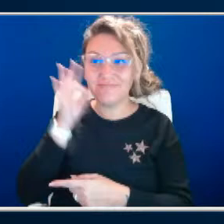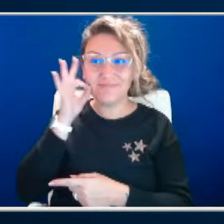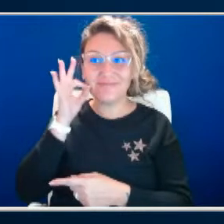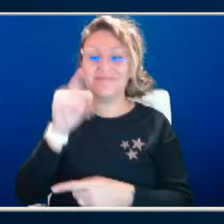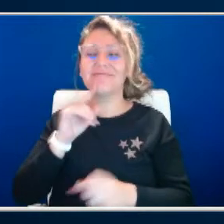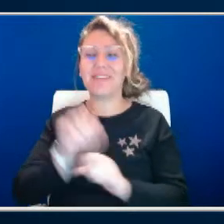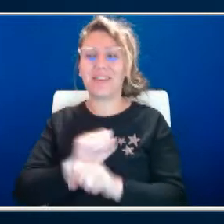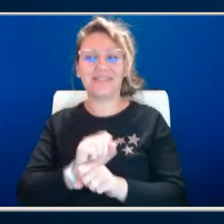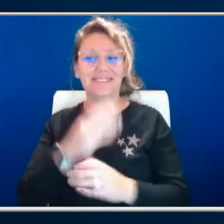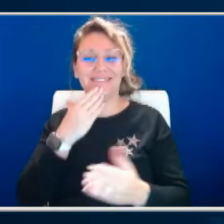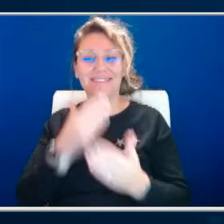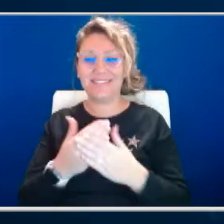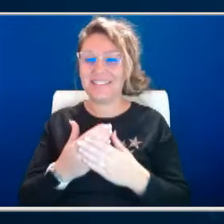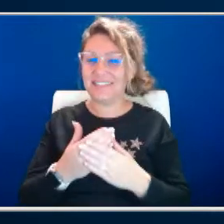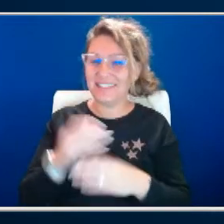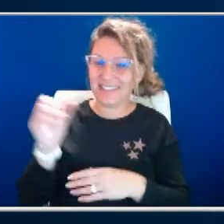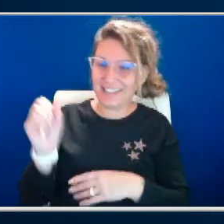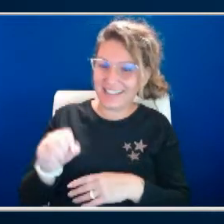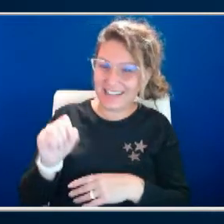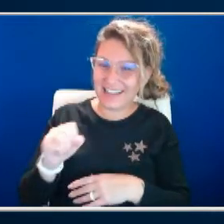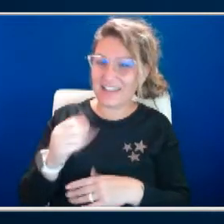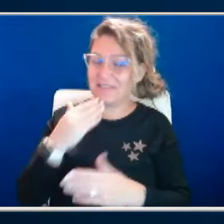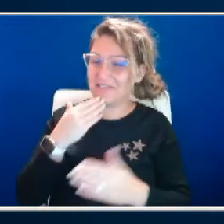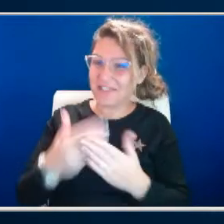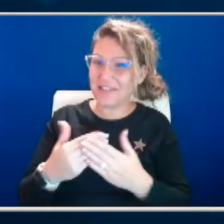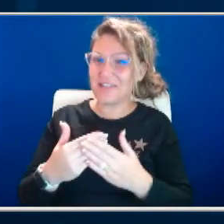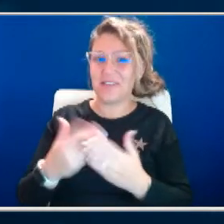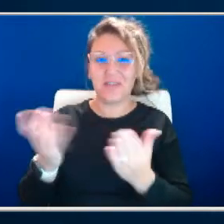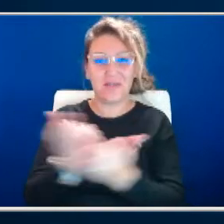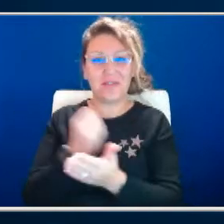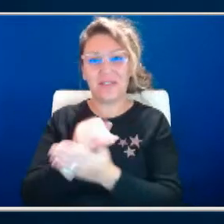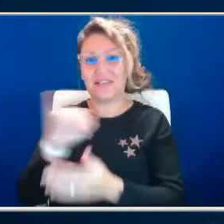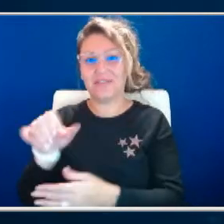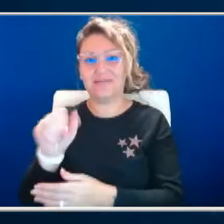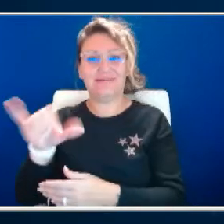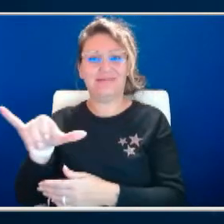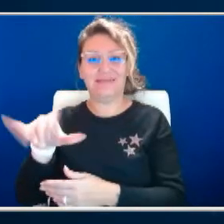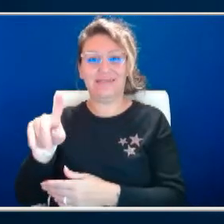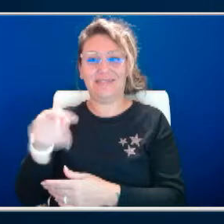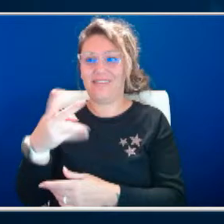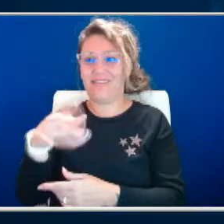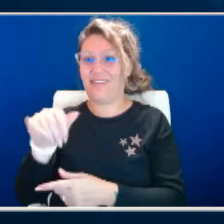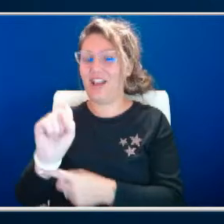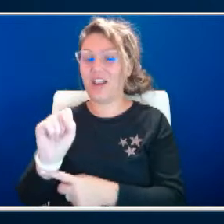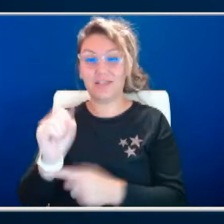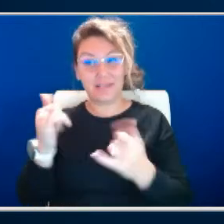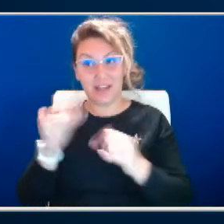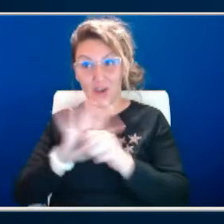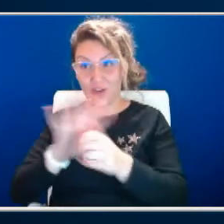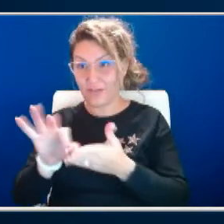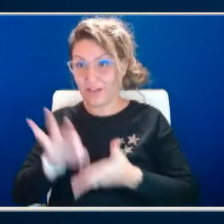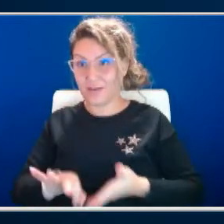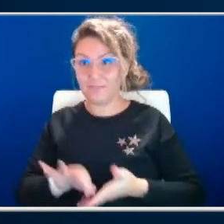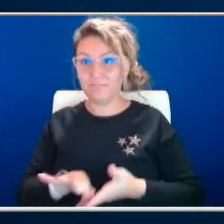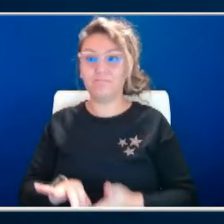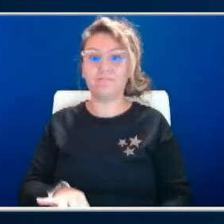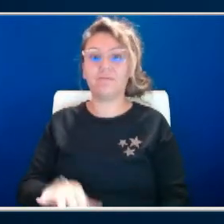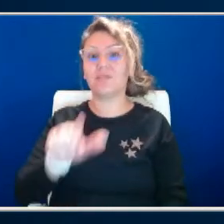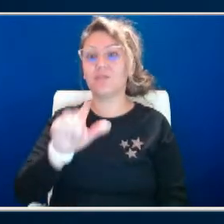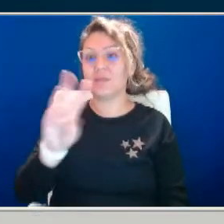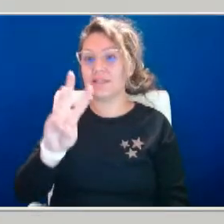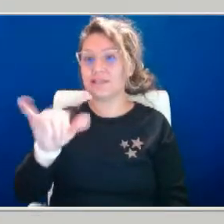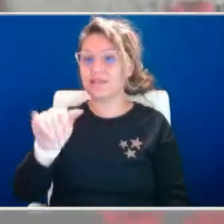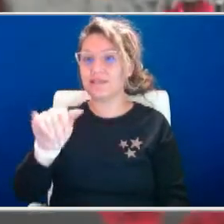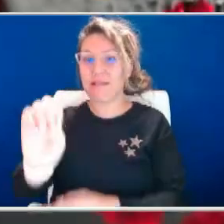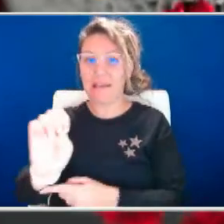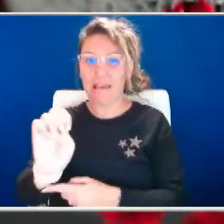good. Good. Good win for the Jayhawks. They definitely need it. So. Good. All right. Well, give us the COVID count. Yeah, well, right now we have 26 active infections in